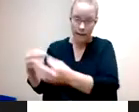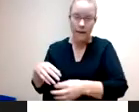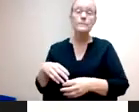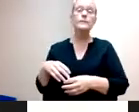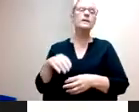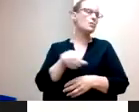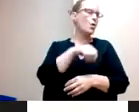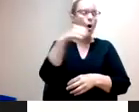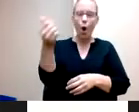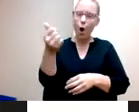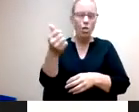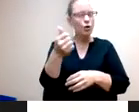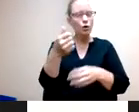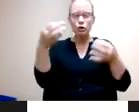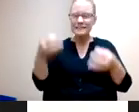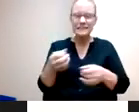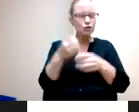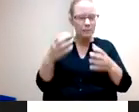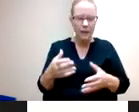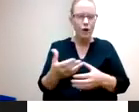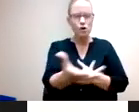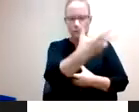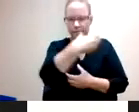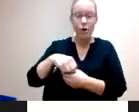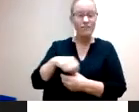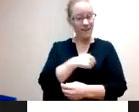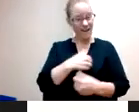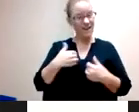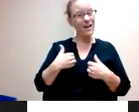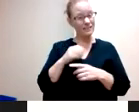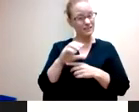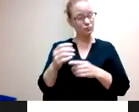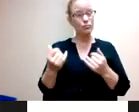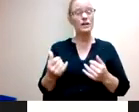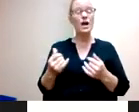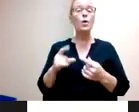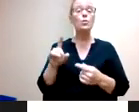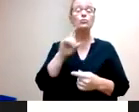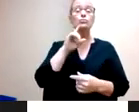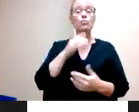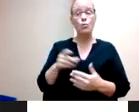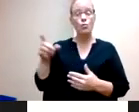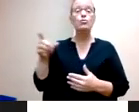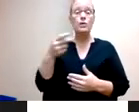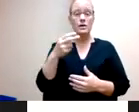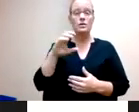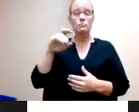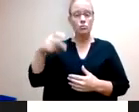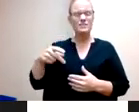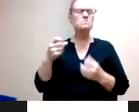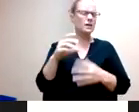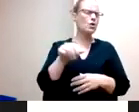decision makers involved. I have a case now where the daughter's the healthcare proxy. There's multiple other siblings, although they're not the